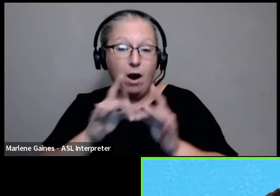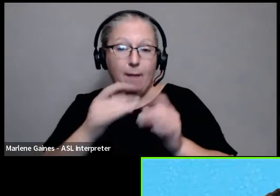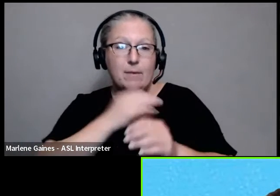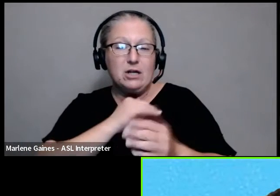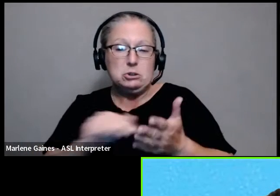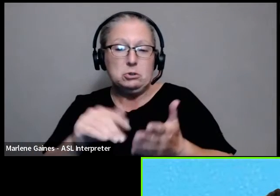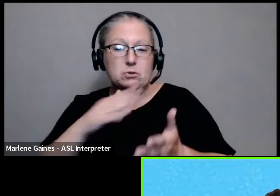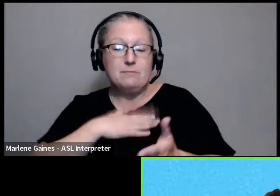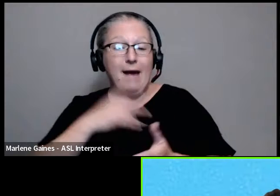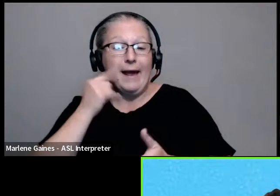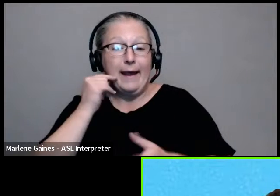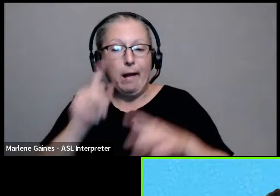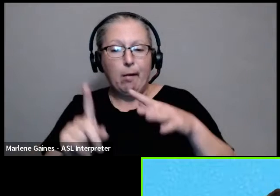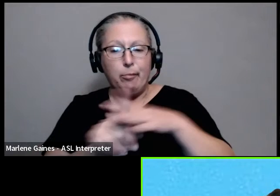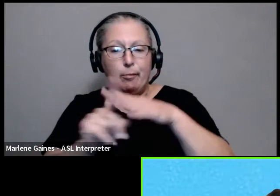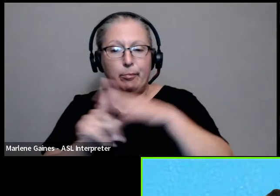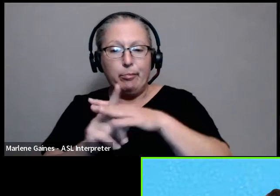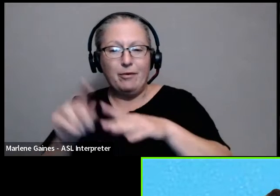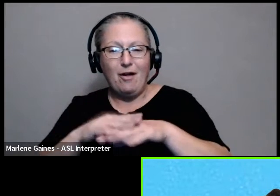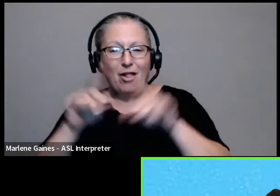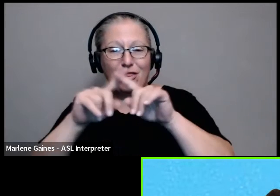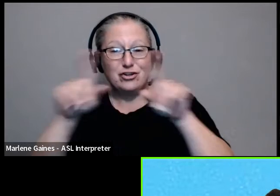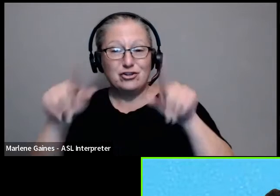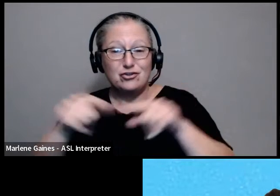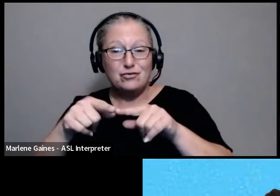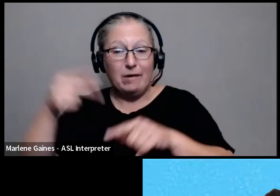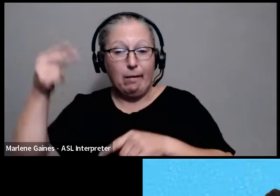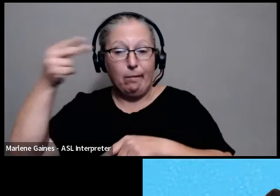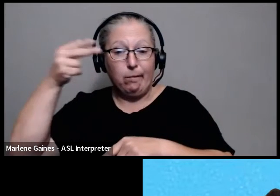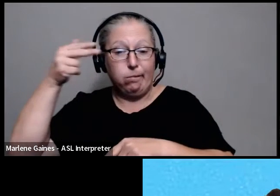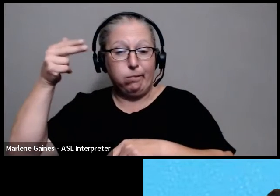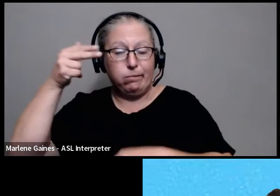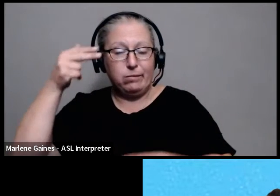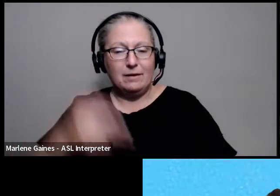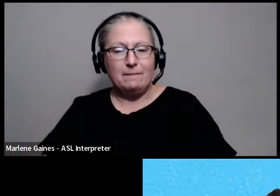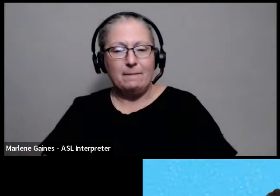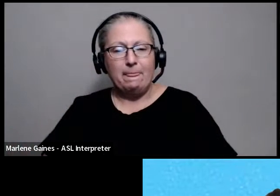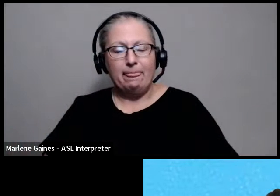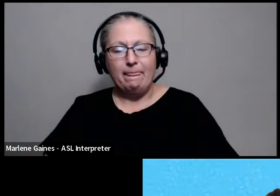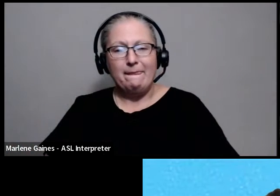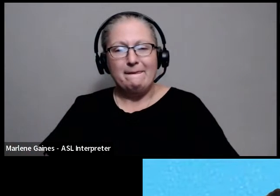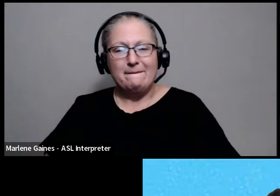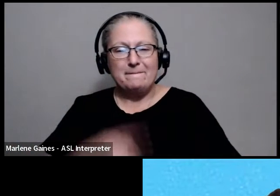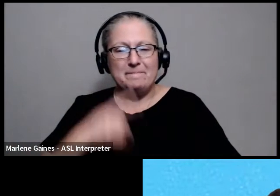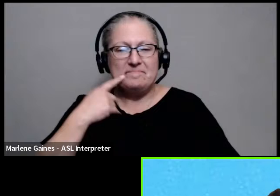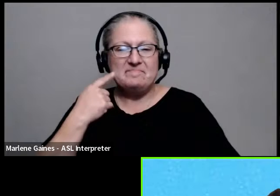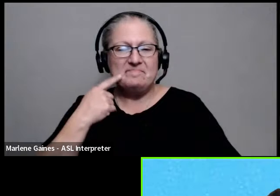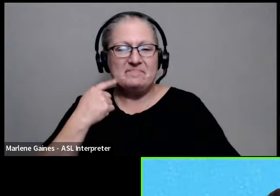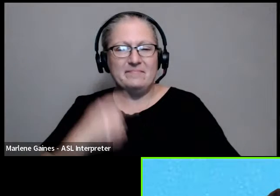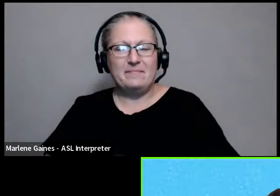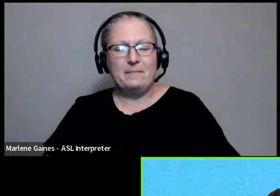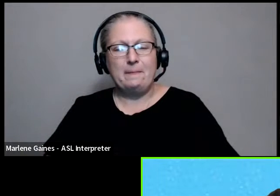cat that appears on the screen, floating in the Que aparece en la pantalla.